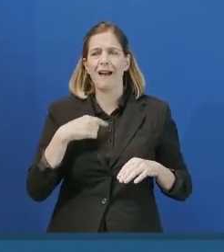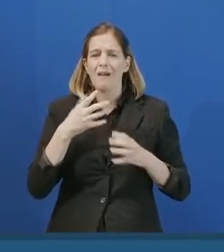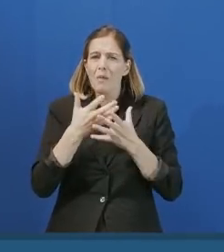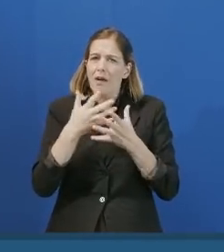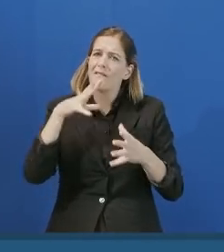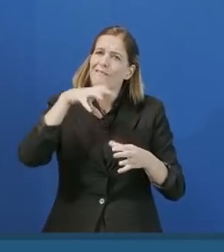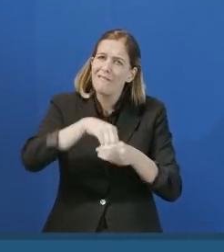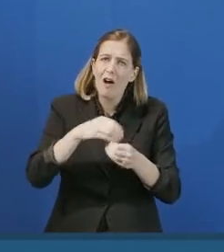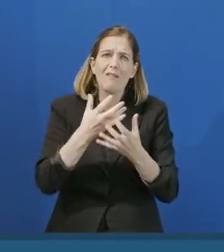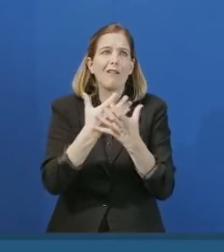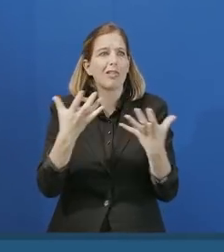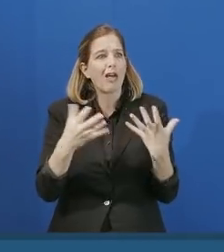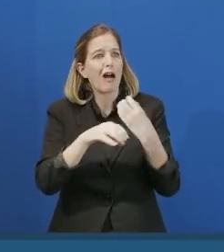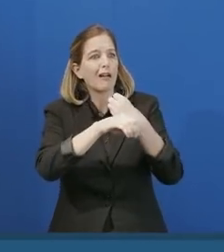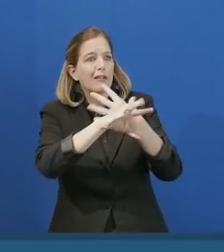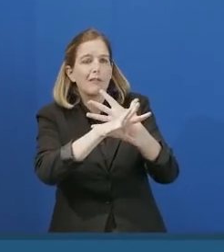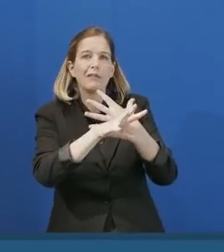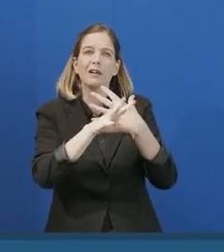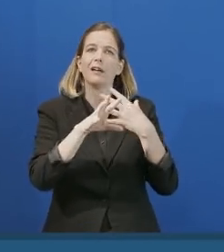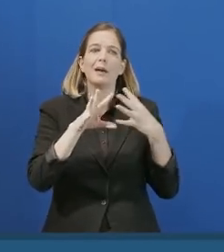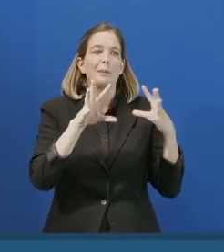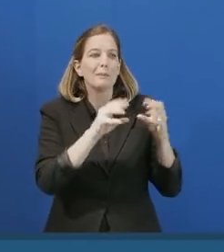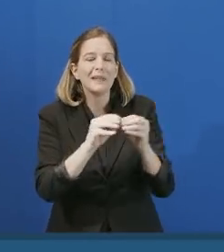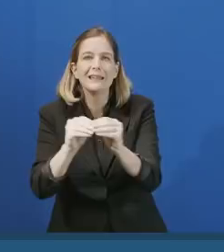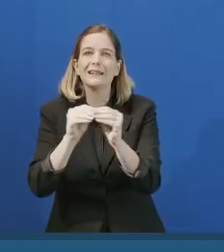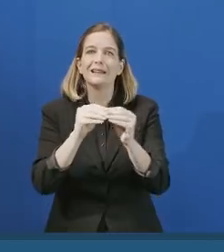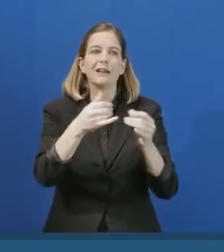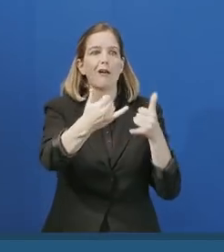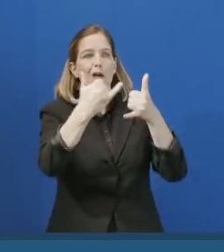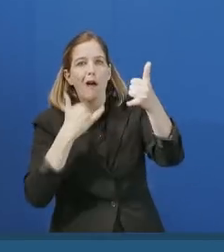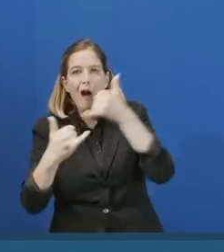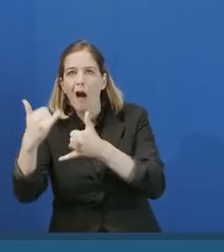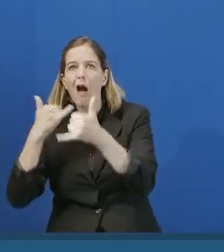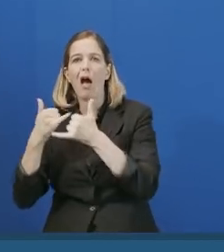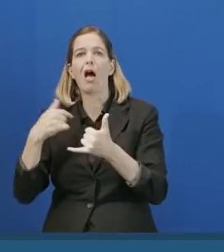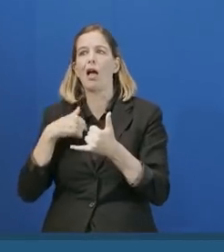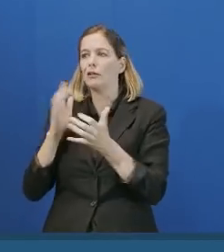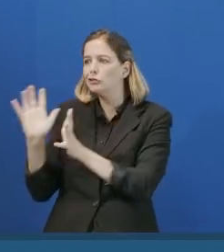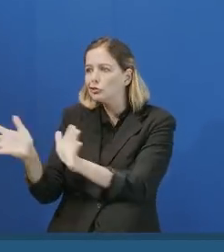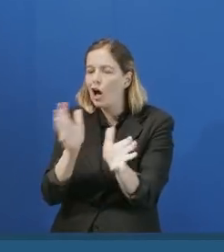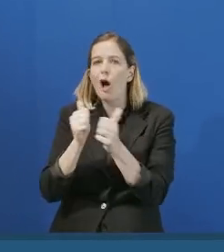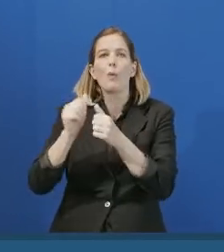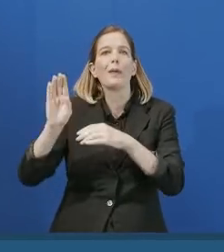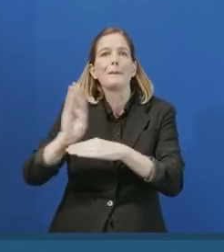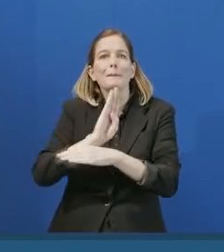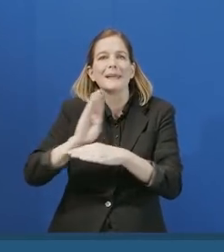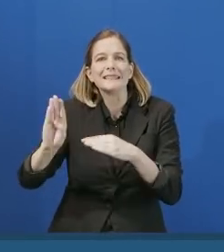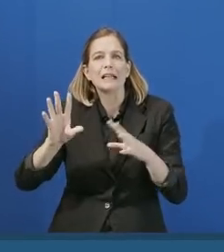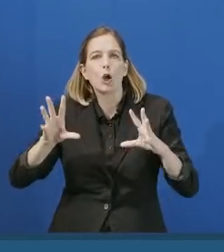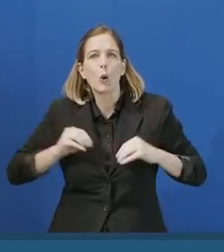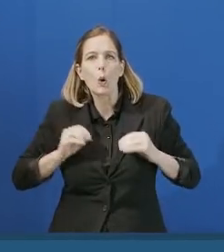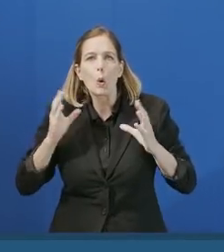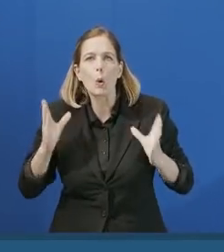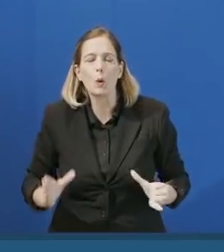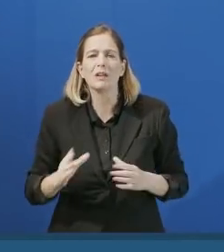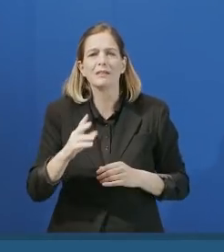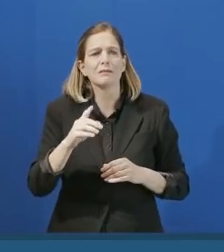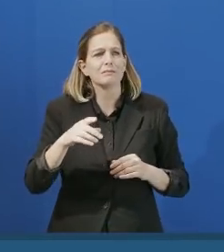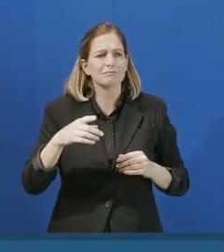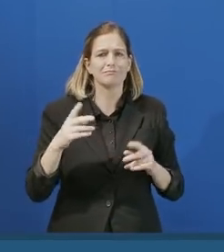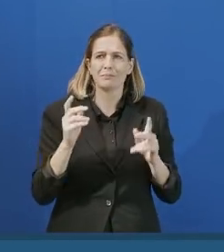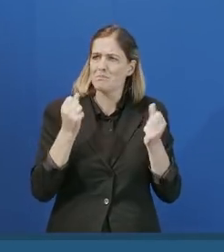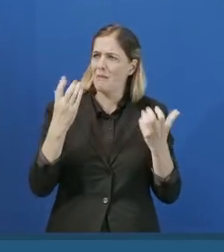of business owners, and just about everybody knows my background was in the business world before I